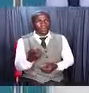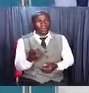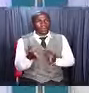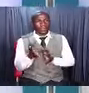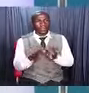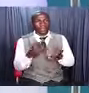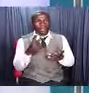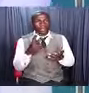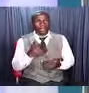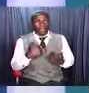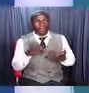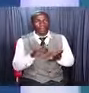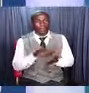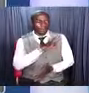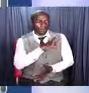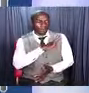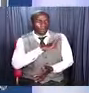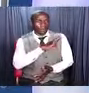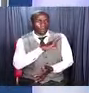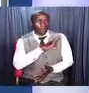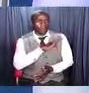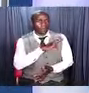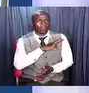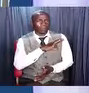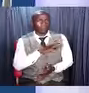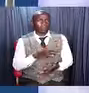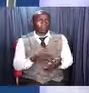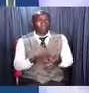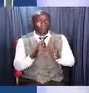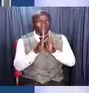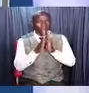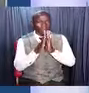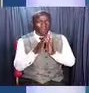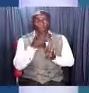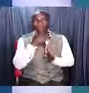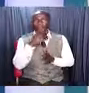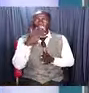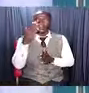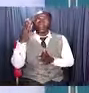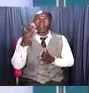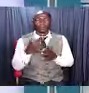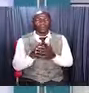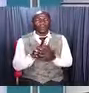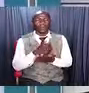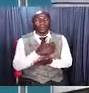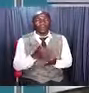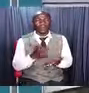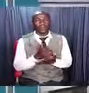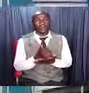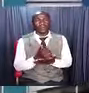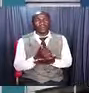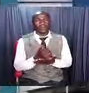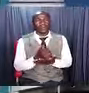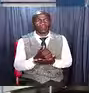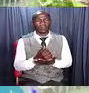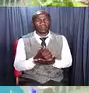Yesu aone unatunda hilo. Jesus to see that fruit. Haya muombe baba. Now pray to the Lord God. Amen. Amen.